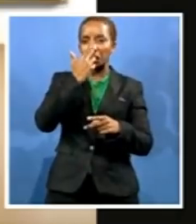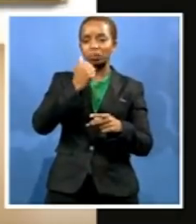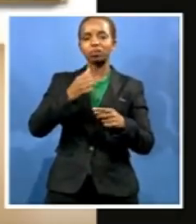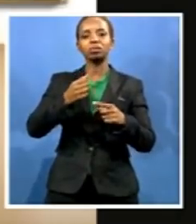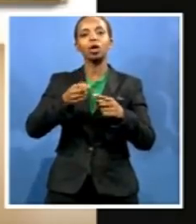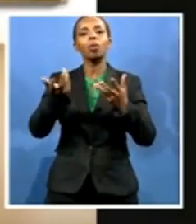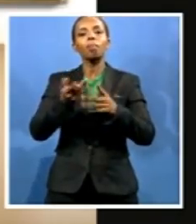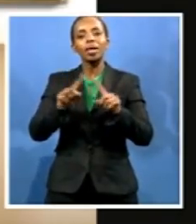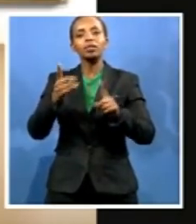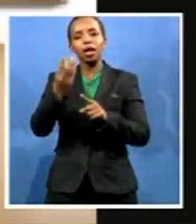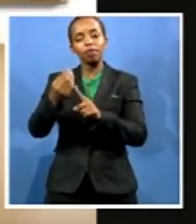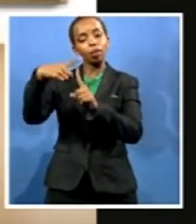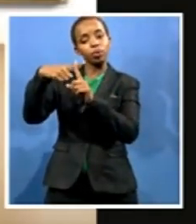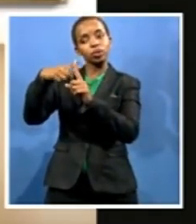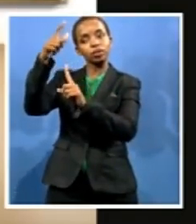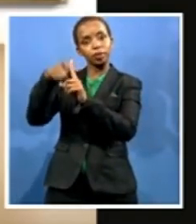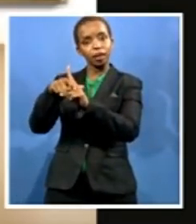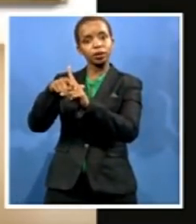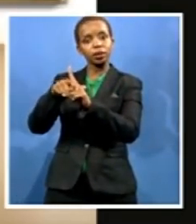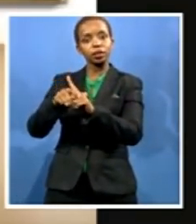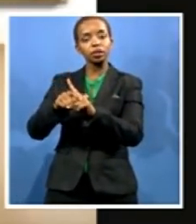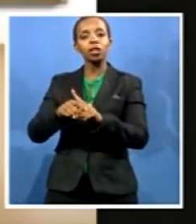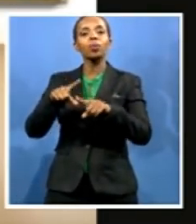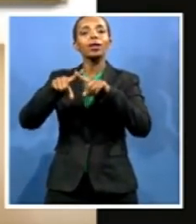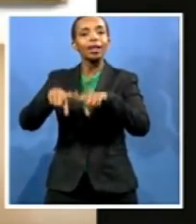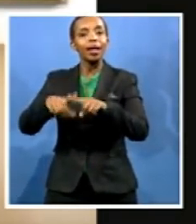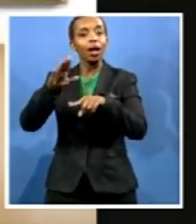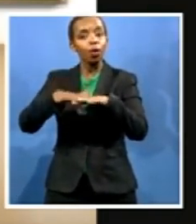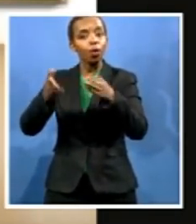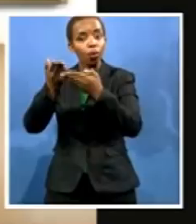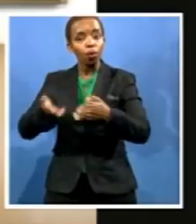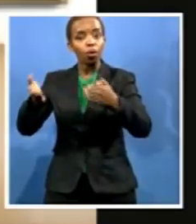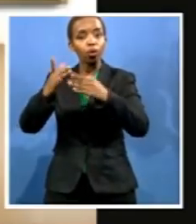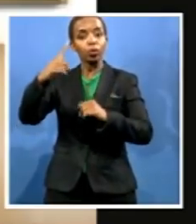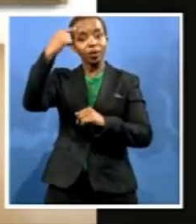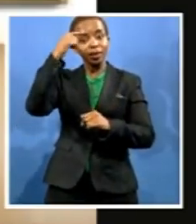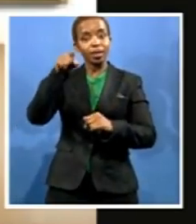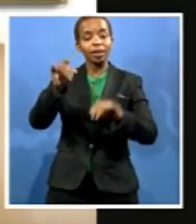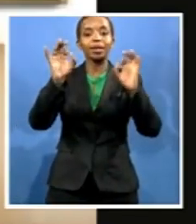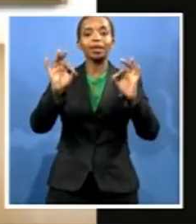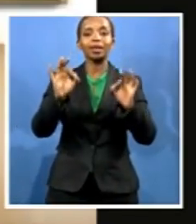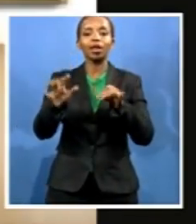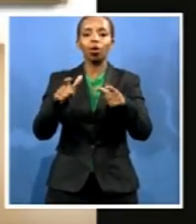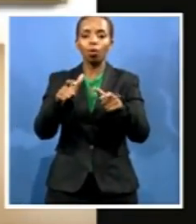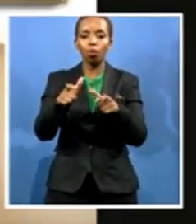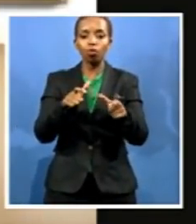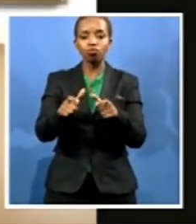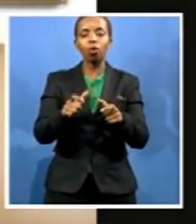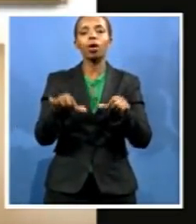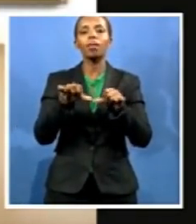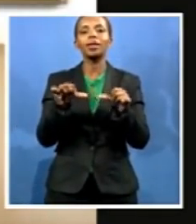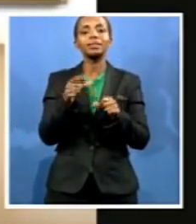on symptoms to take appropriate control measures. It is done in many other outbreaks,